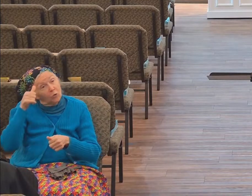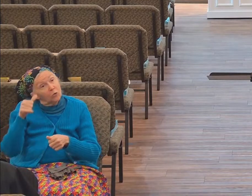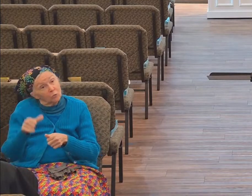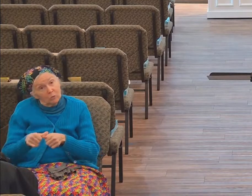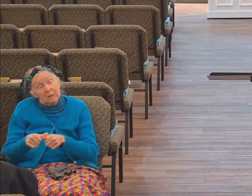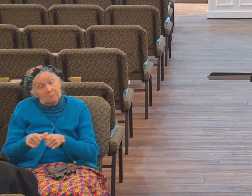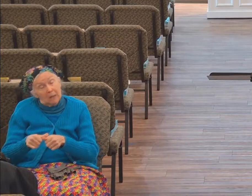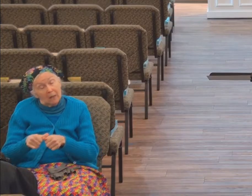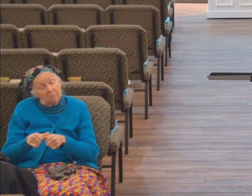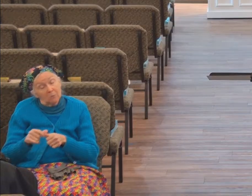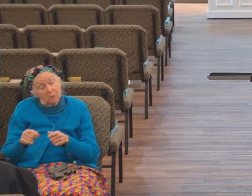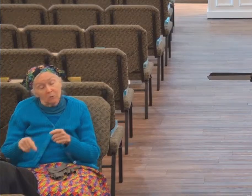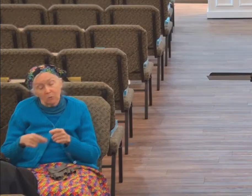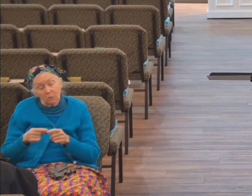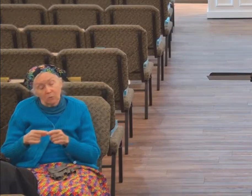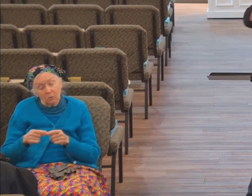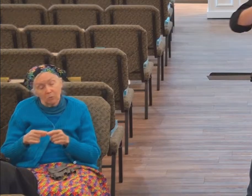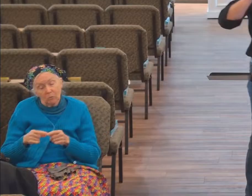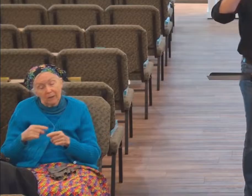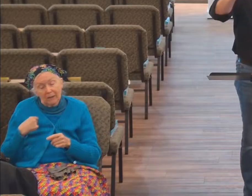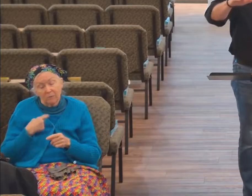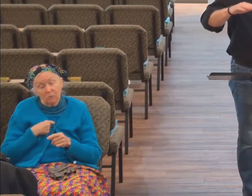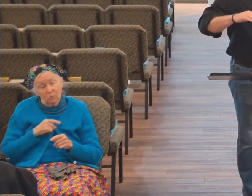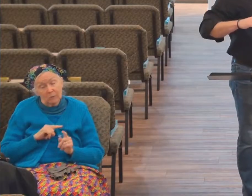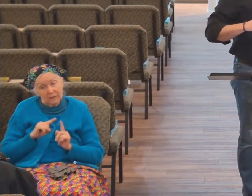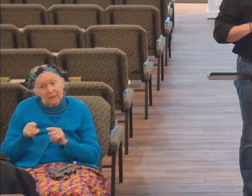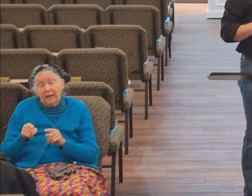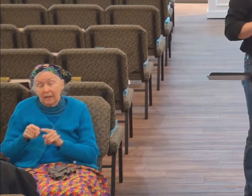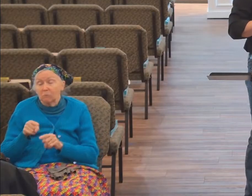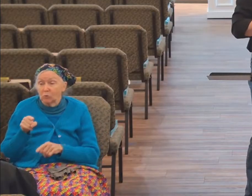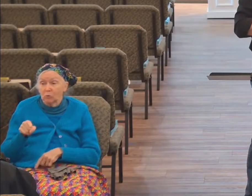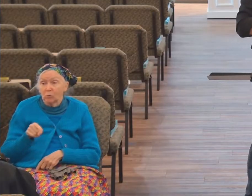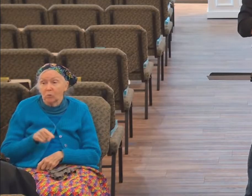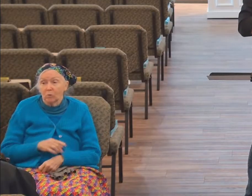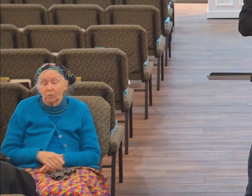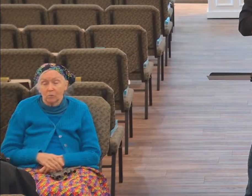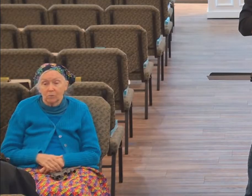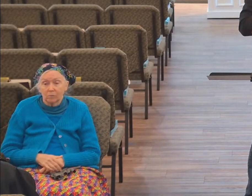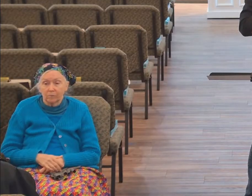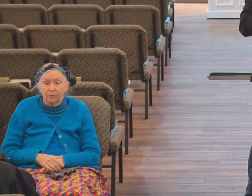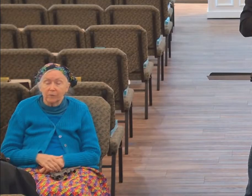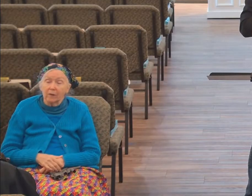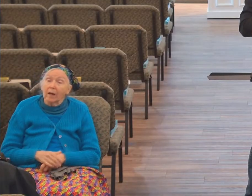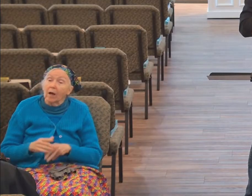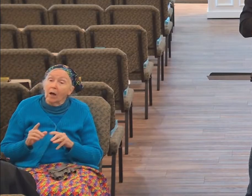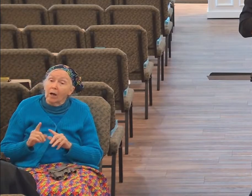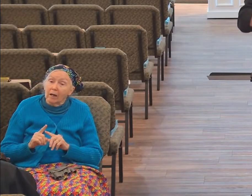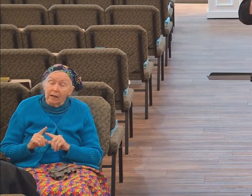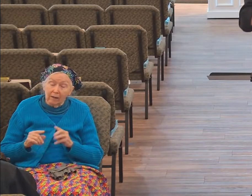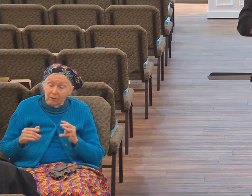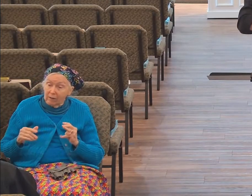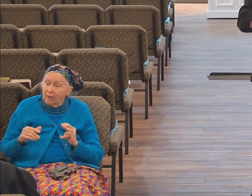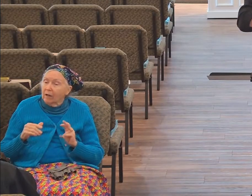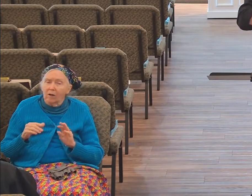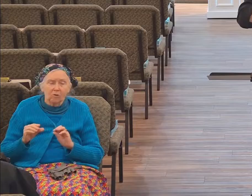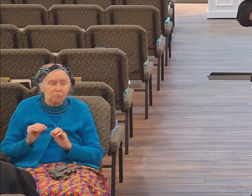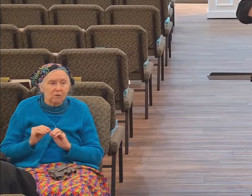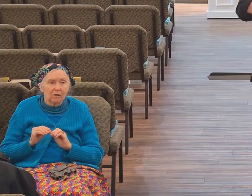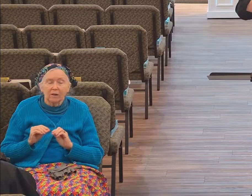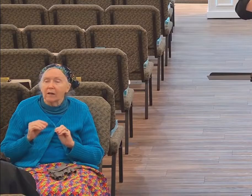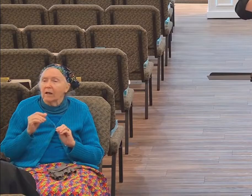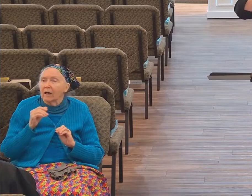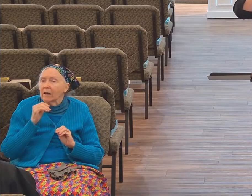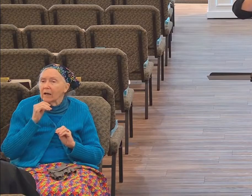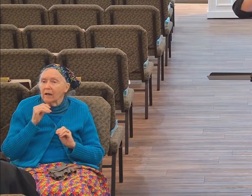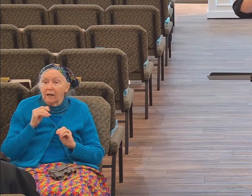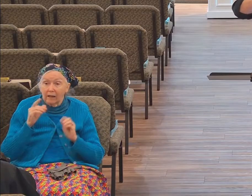1, our approach to when we came to you, right? It's not fruitless. Okay? If it would have been fruitless, what would have